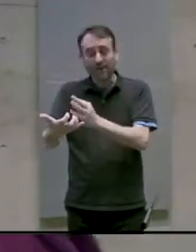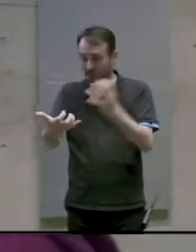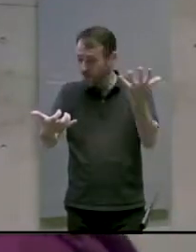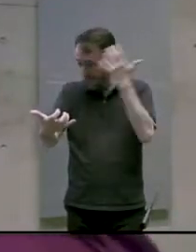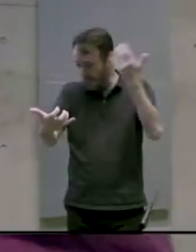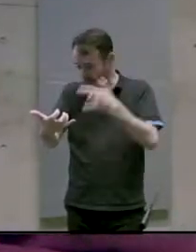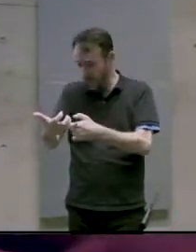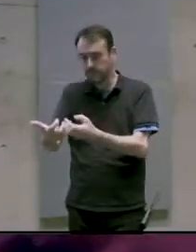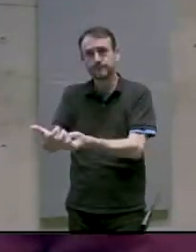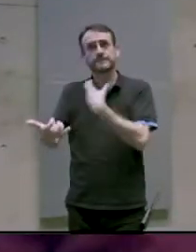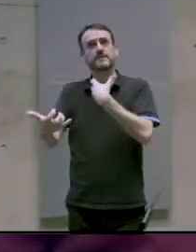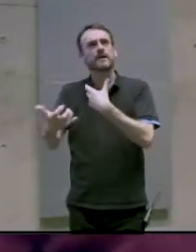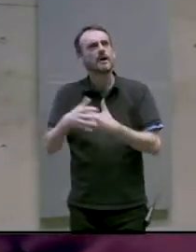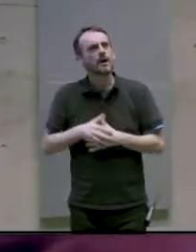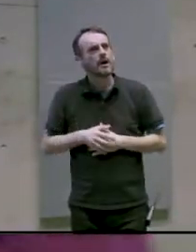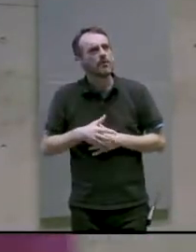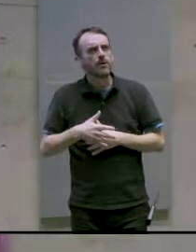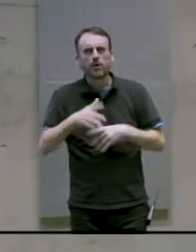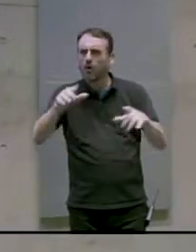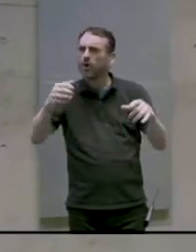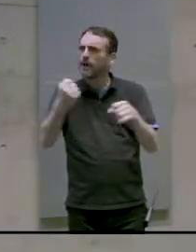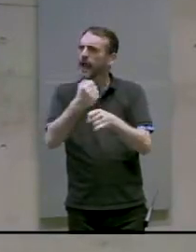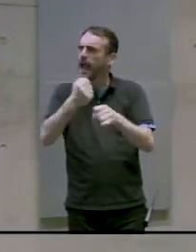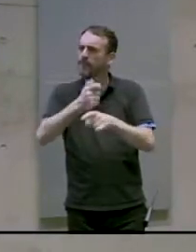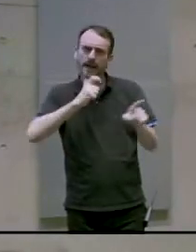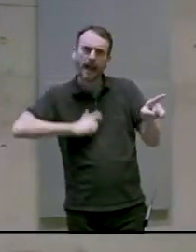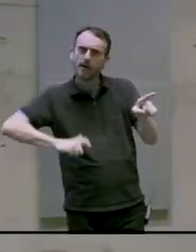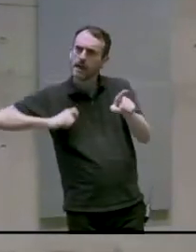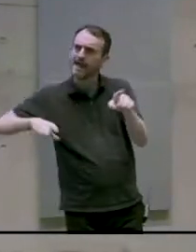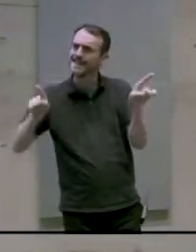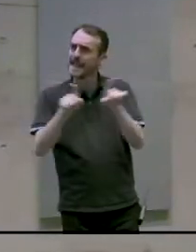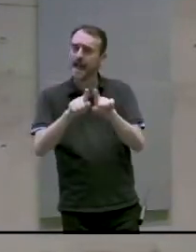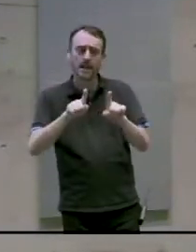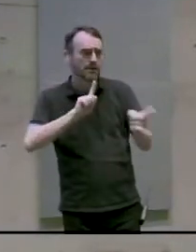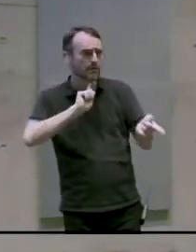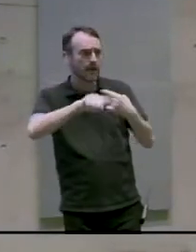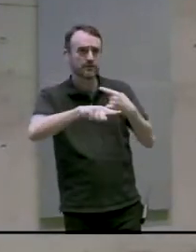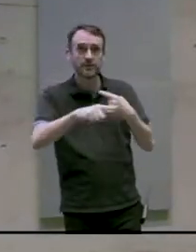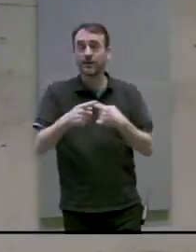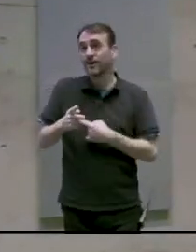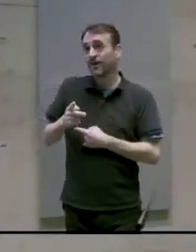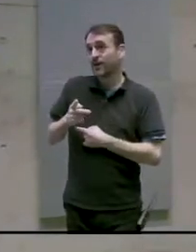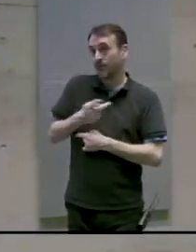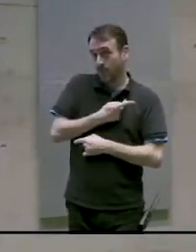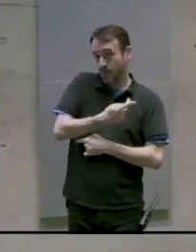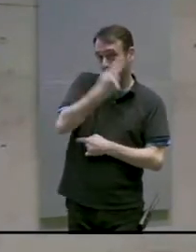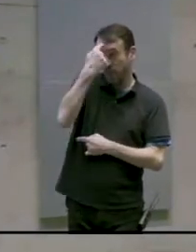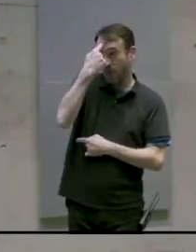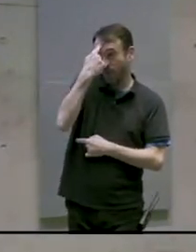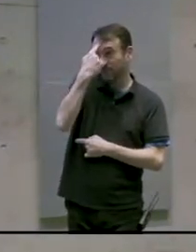Yeah, wouldn't it be cool if you just talked to your game characters like that? That's what we thought.